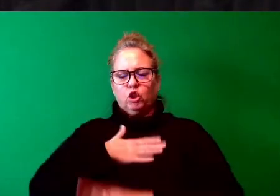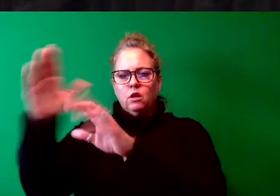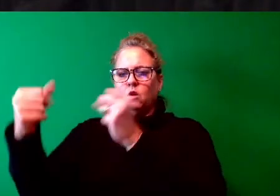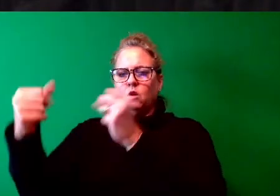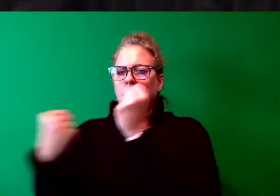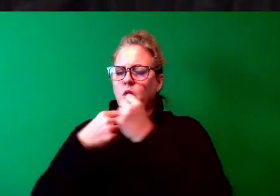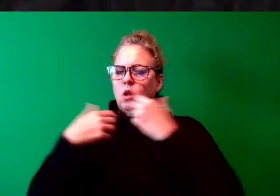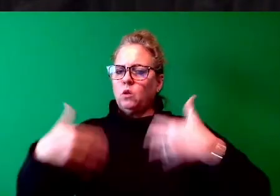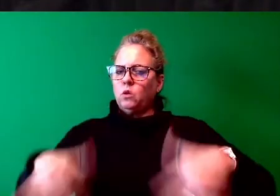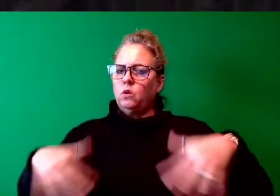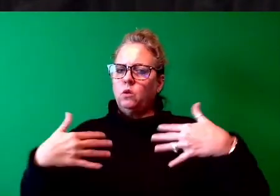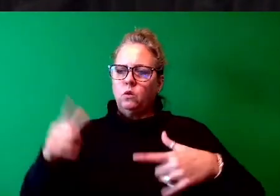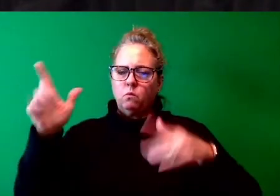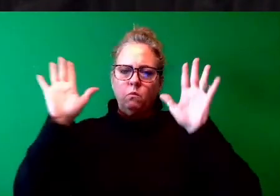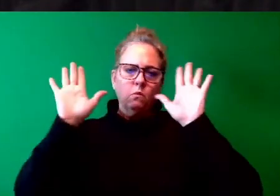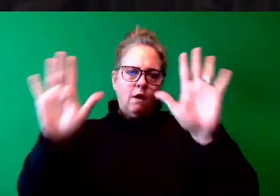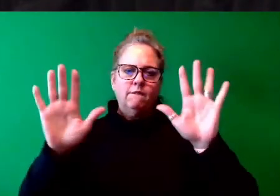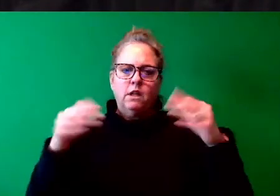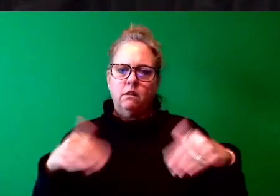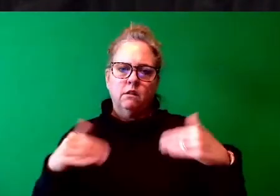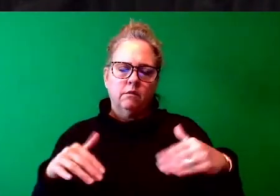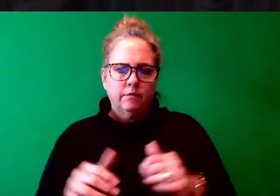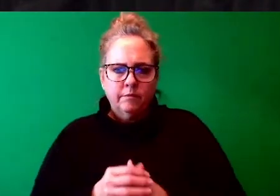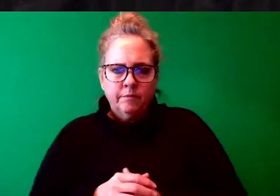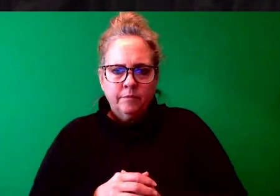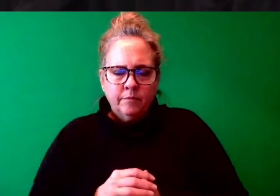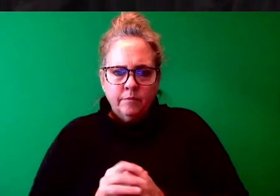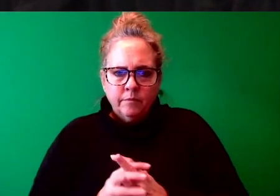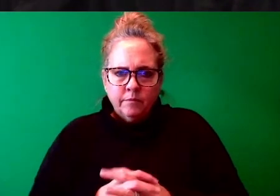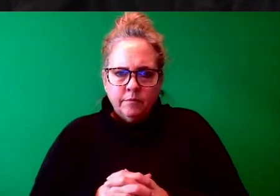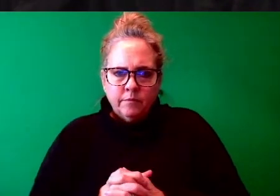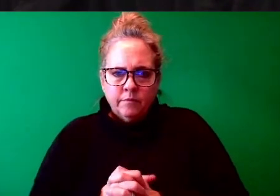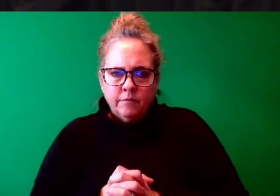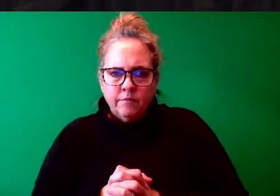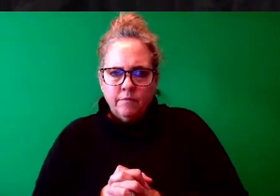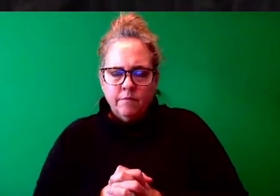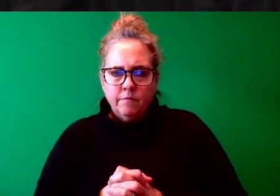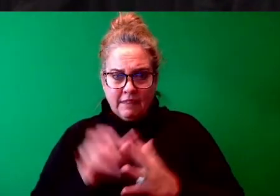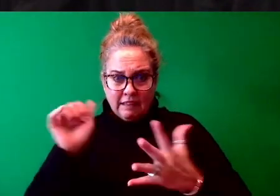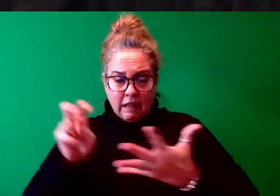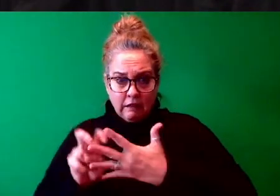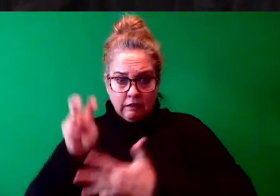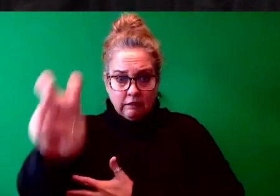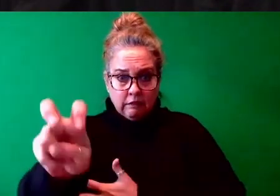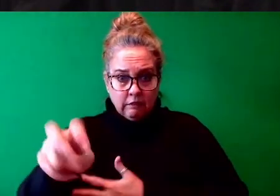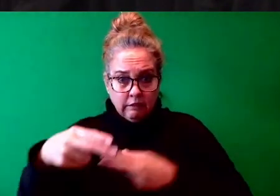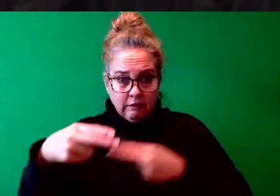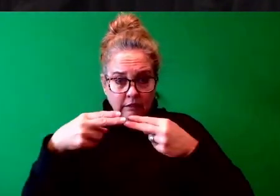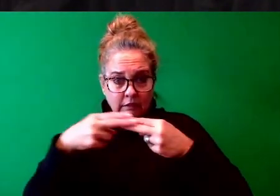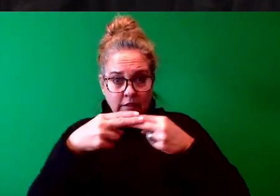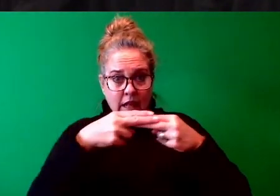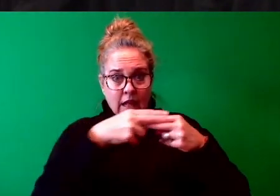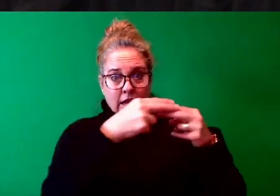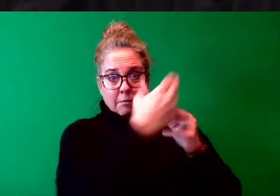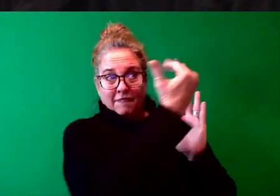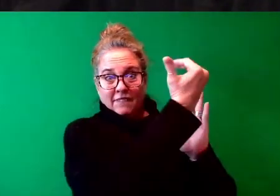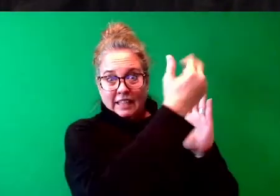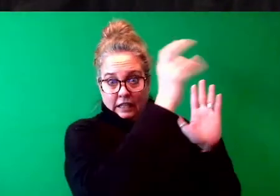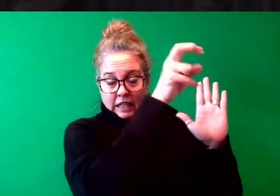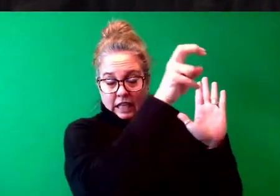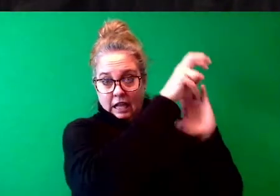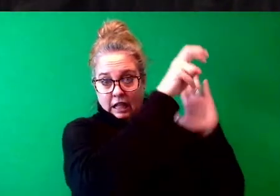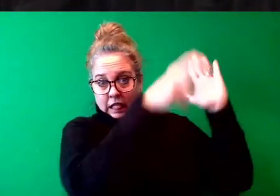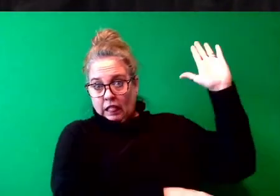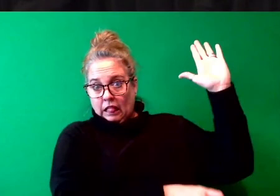So Anything else? Pam? can we jump real quick to slide 27 or 31? Which one